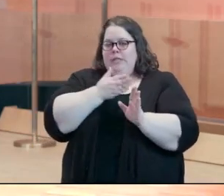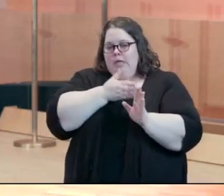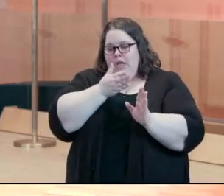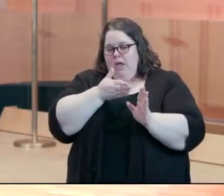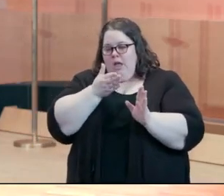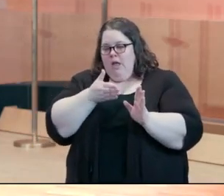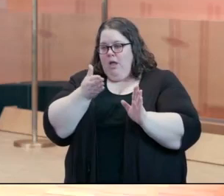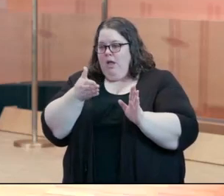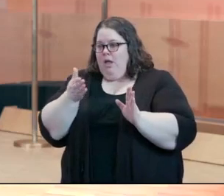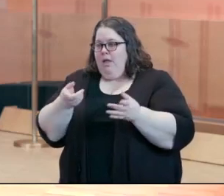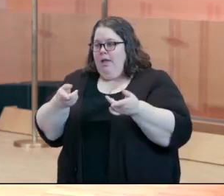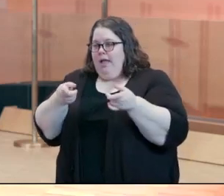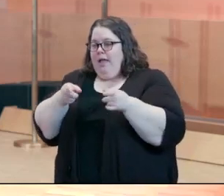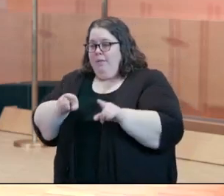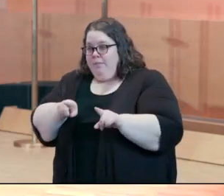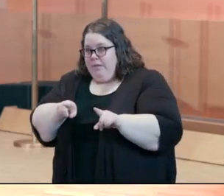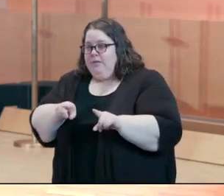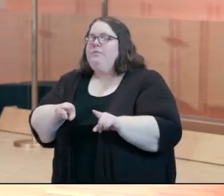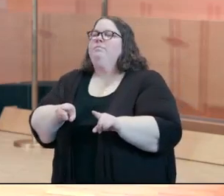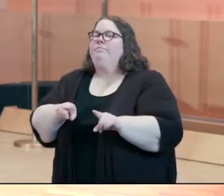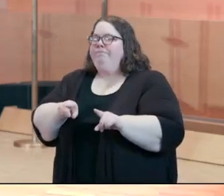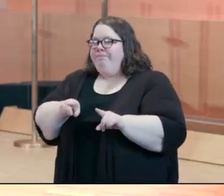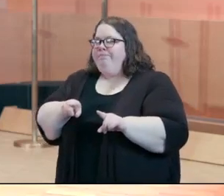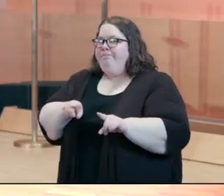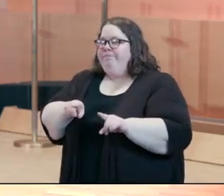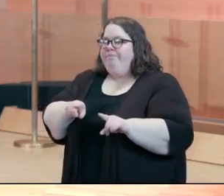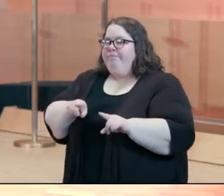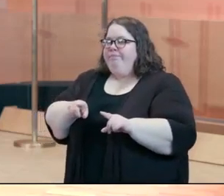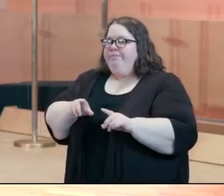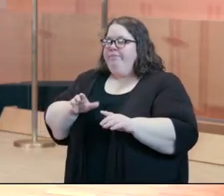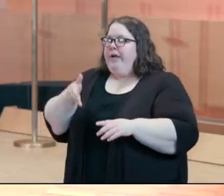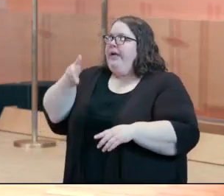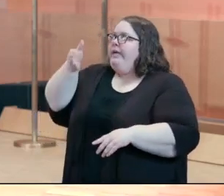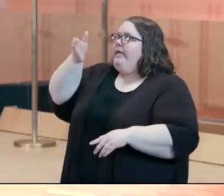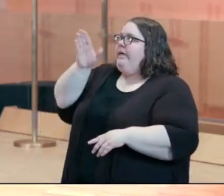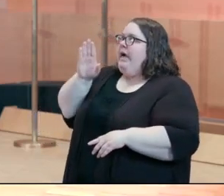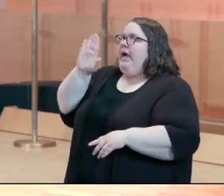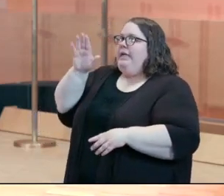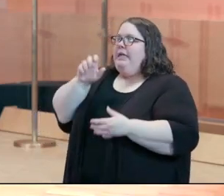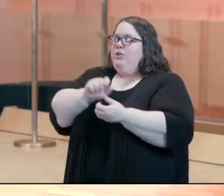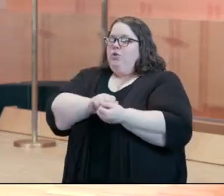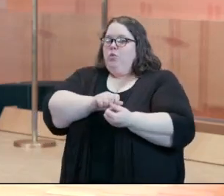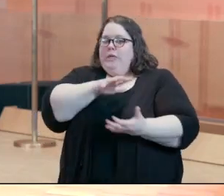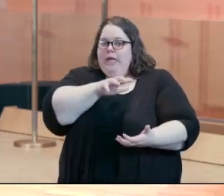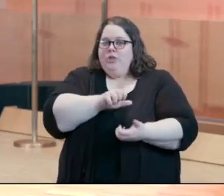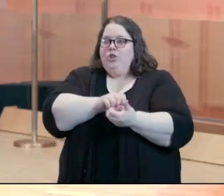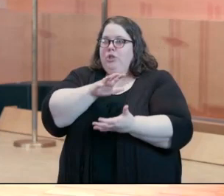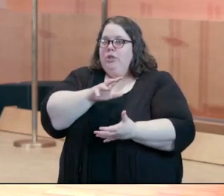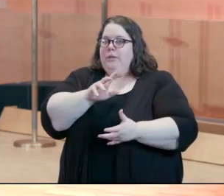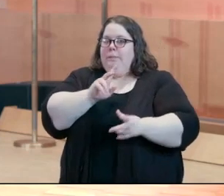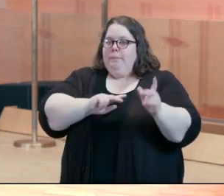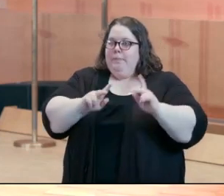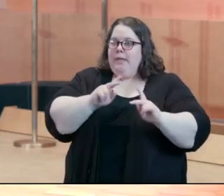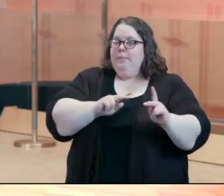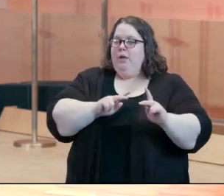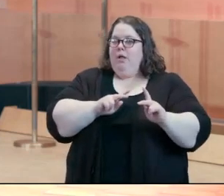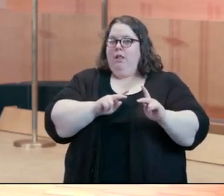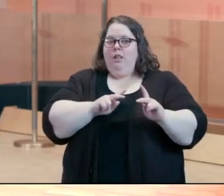we see God's creation, human beings, not holding up their end,